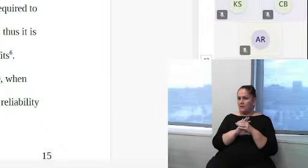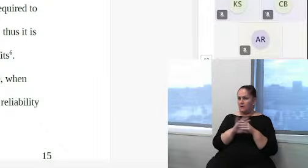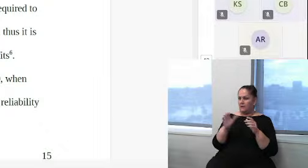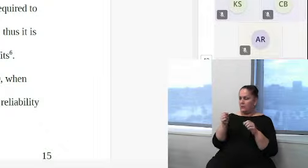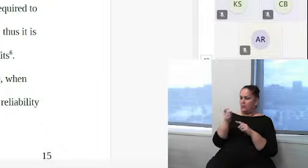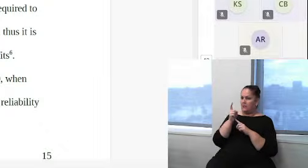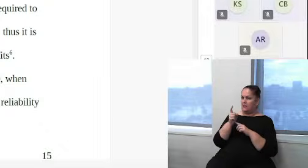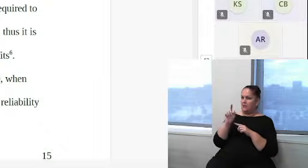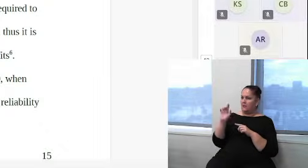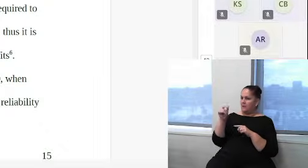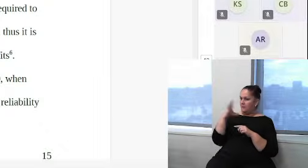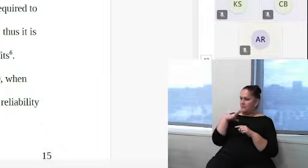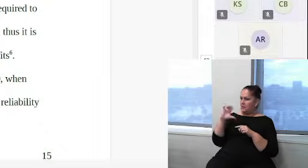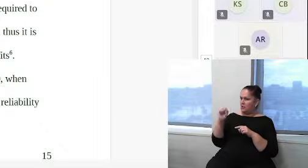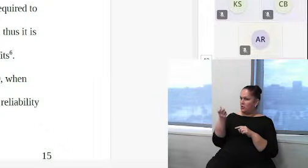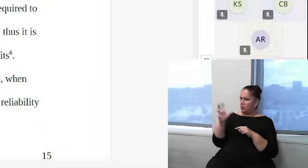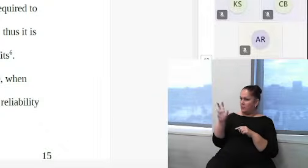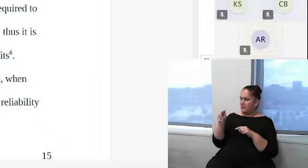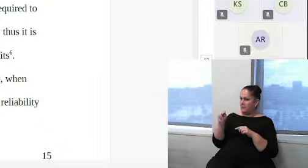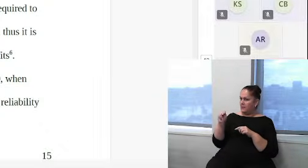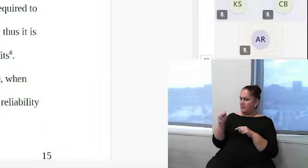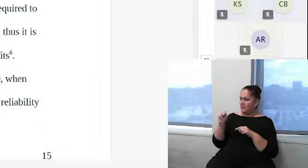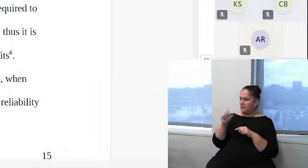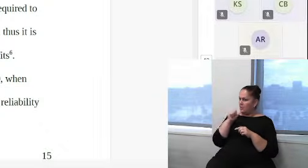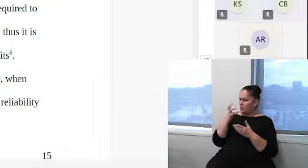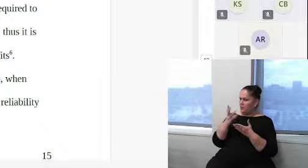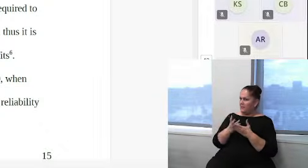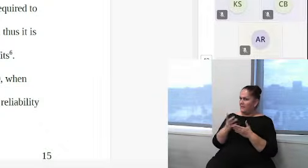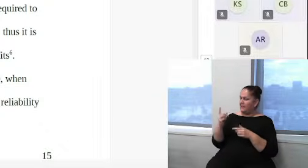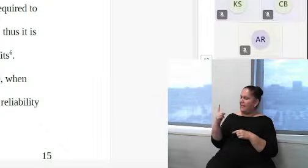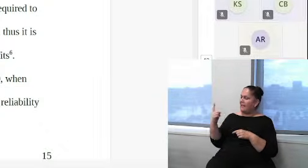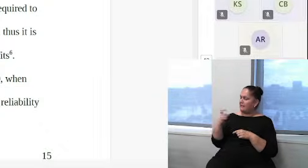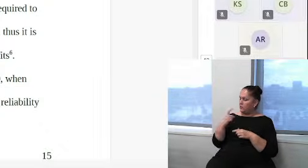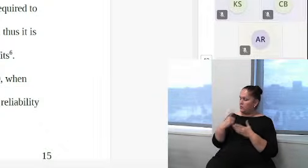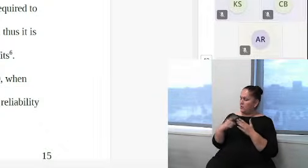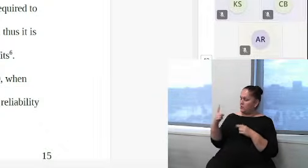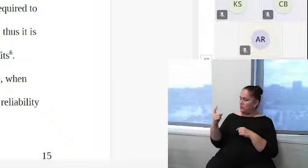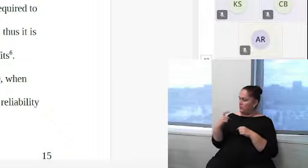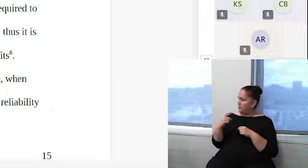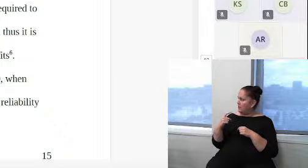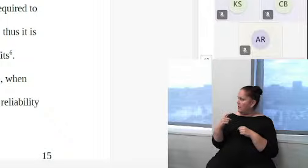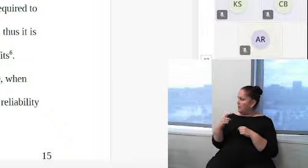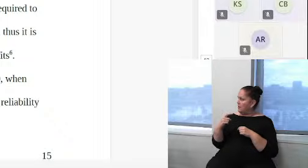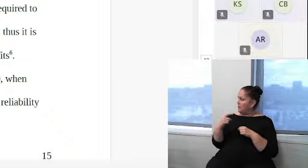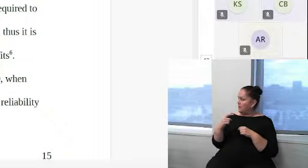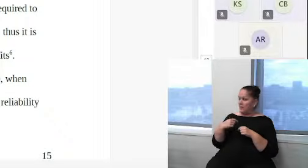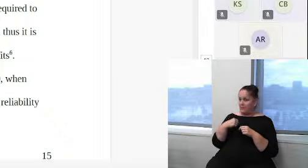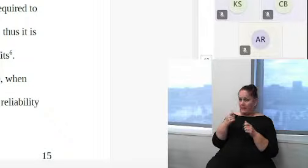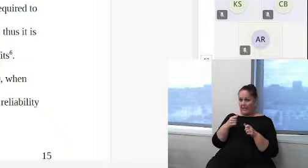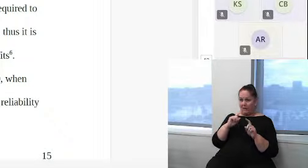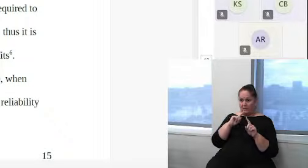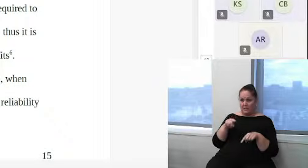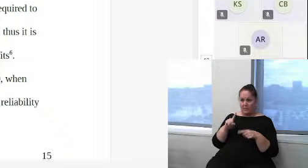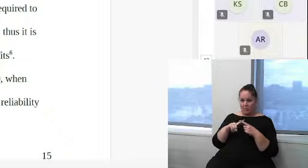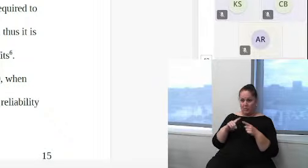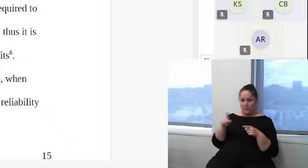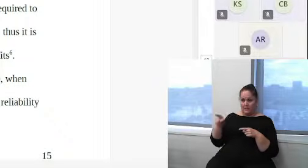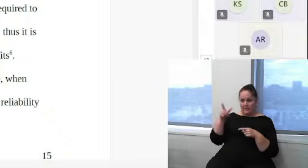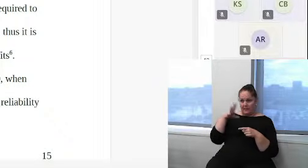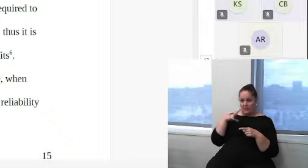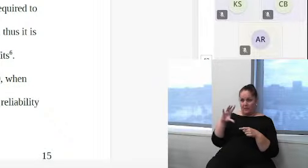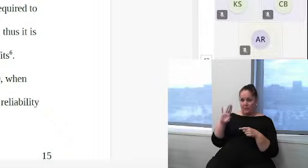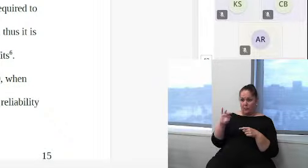if you'd like. One second, please. Mr. Sherman? Yes, Mr. Don't Brady, testify. Ask me a question. What is your question? may